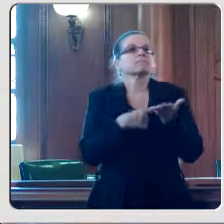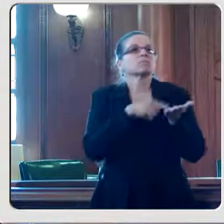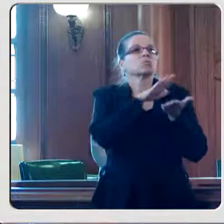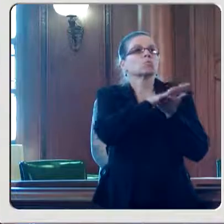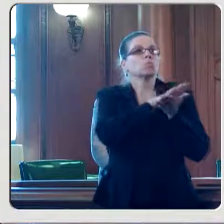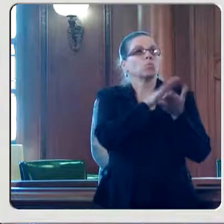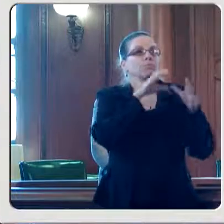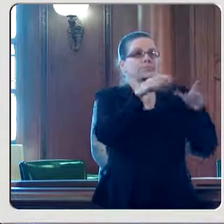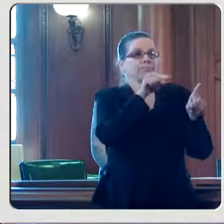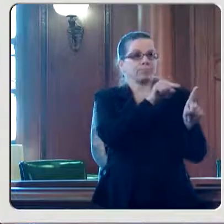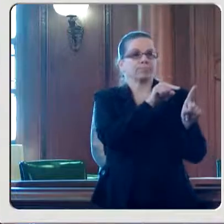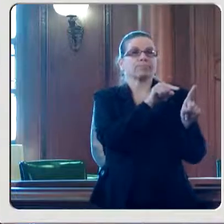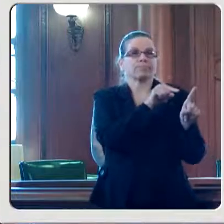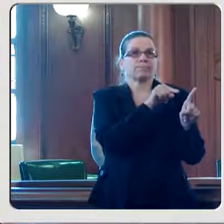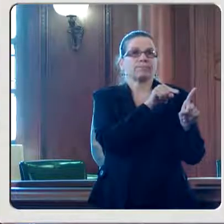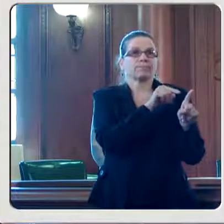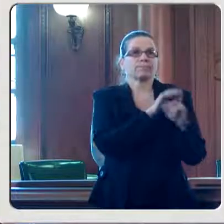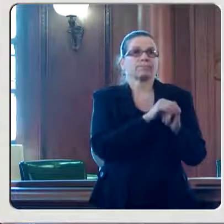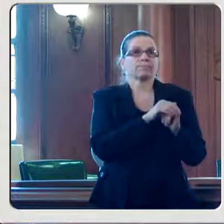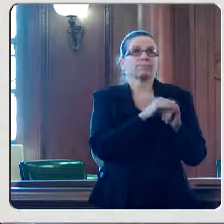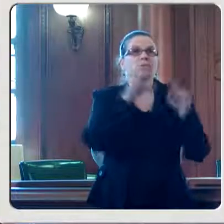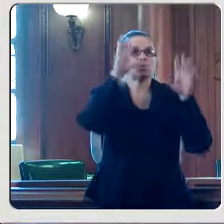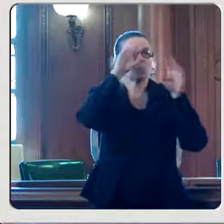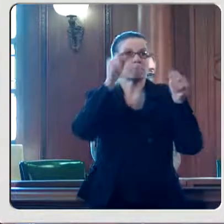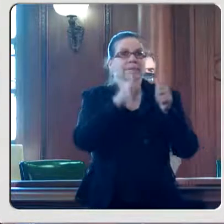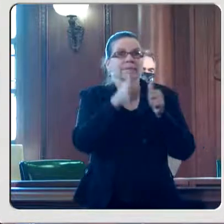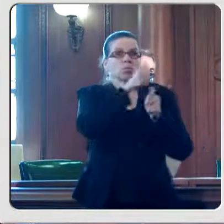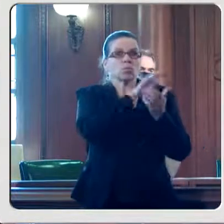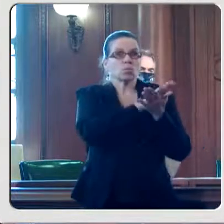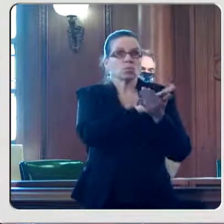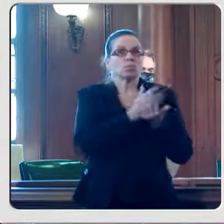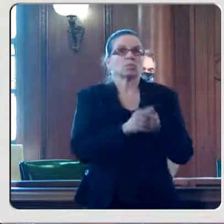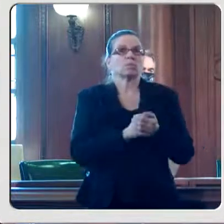of course the superintendent, Dan Warwick.